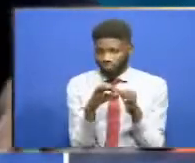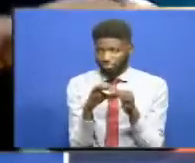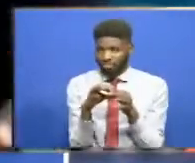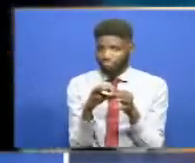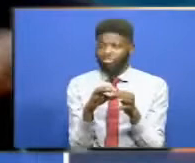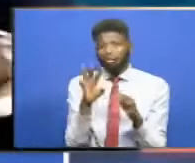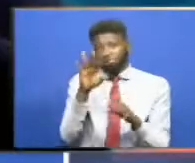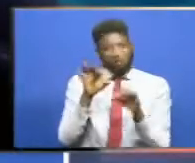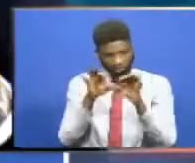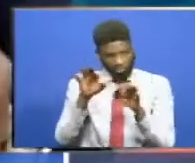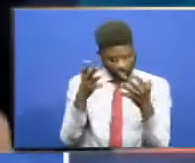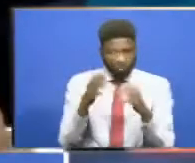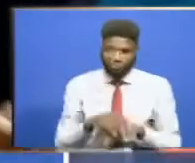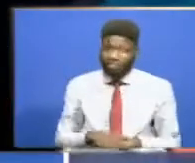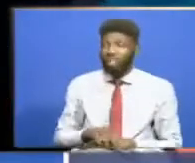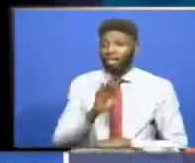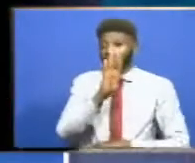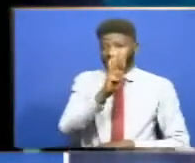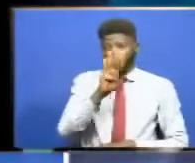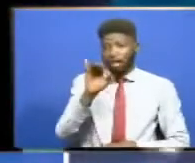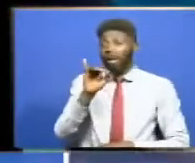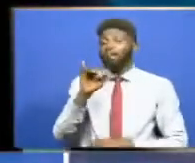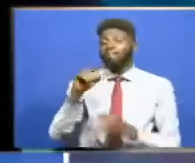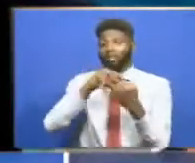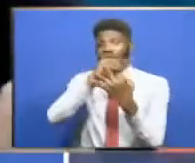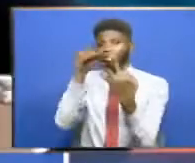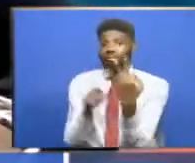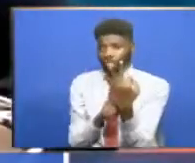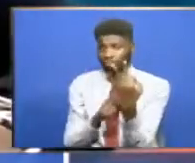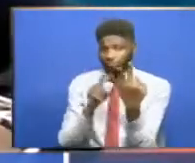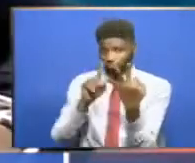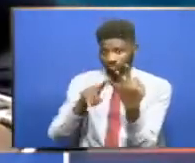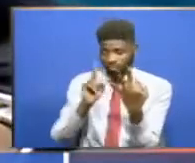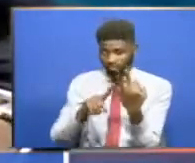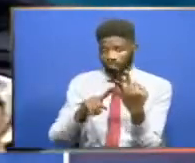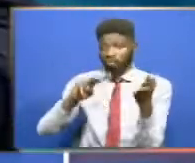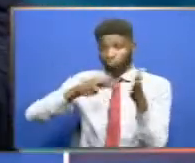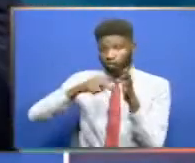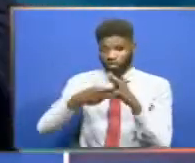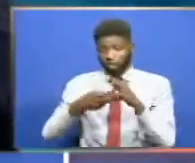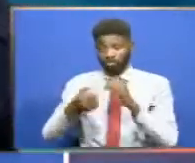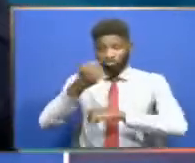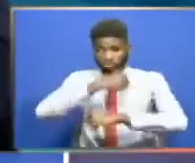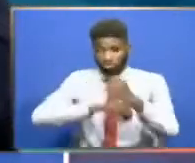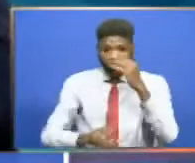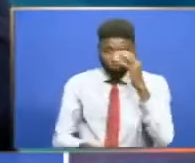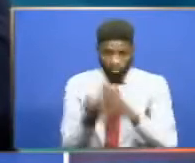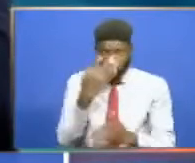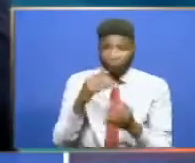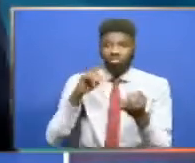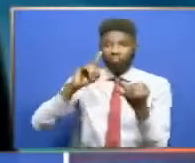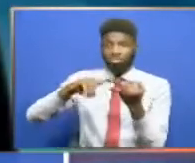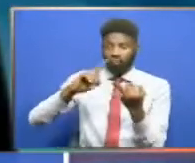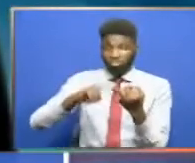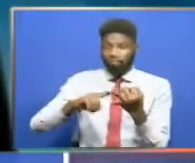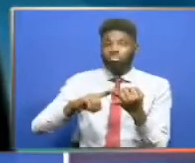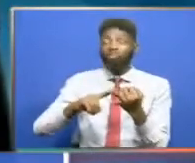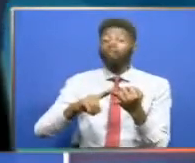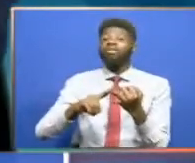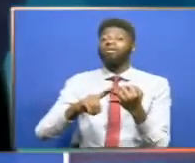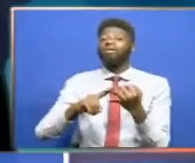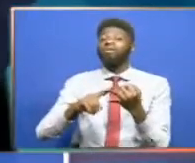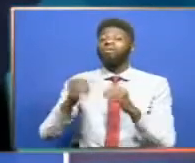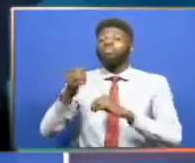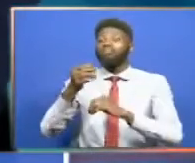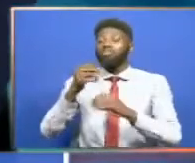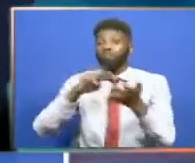Let me put it this way. BBI has got three parts. Number one is the initiative, which is a project. Then the product of the project, which is the report. And